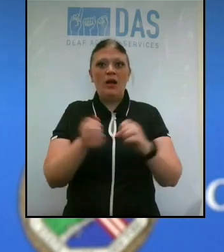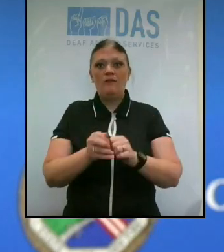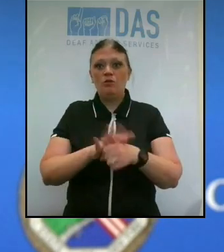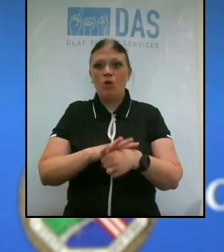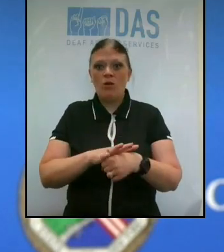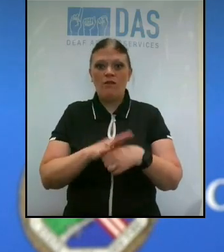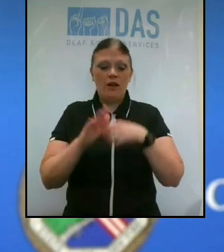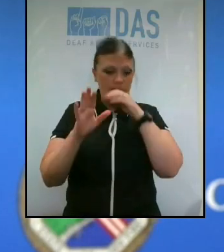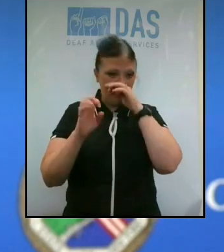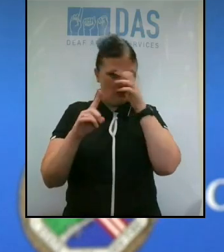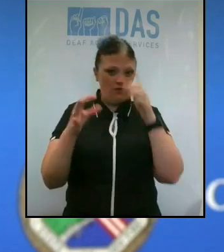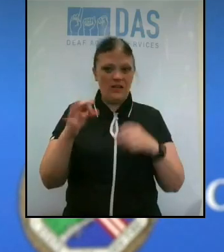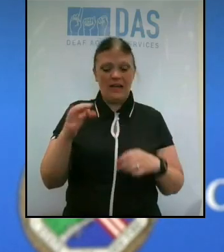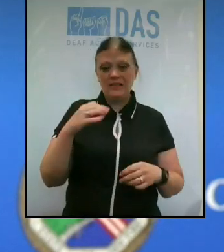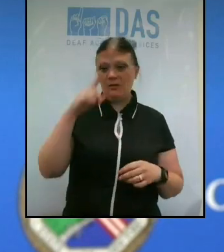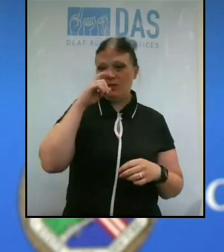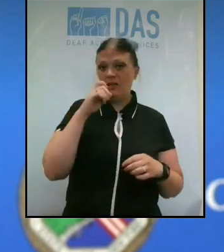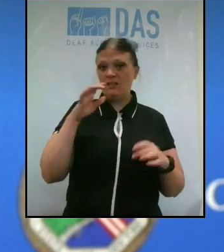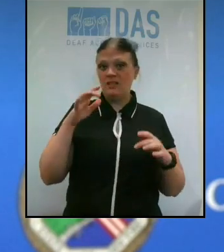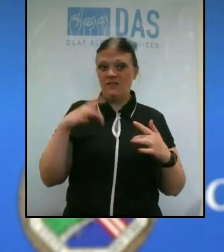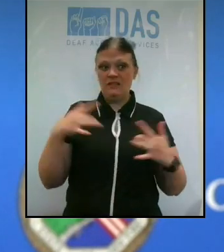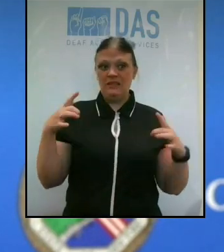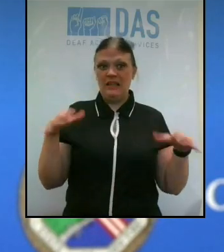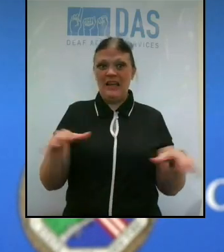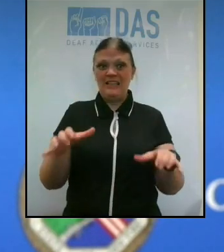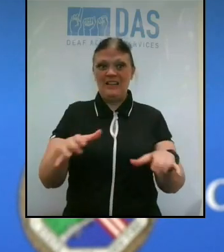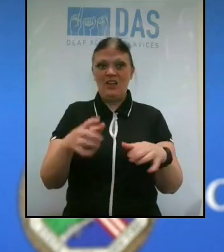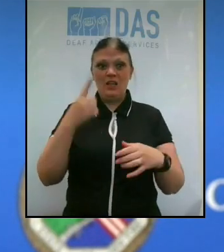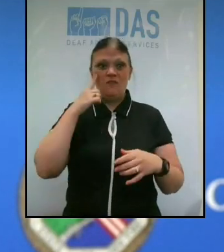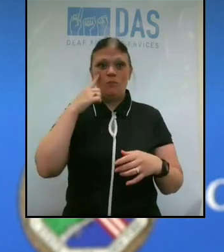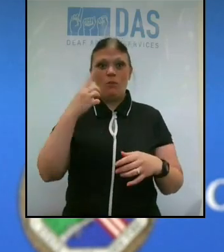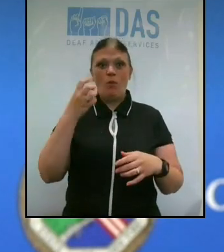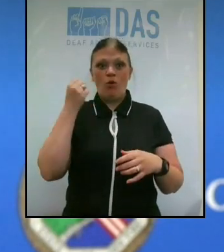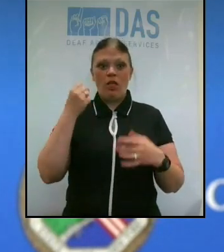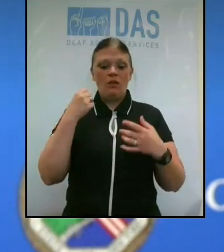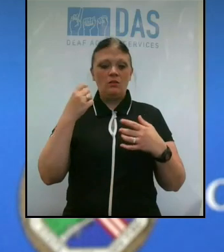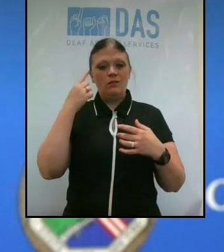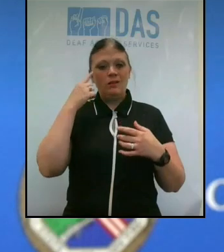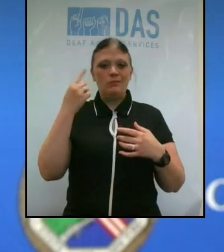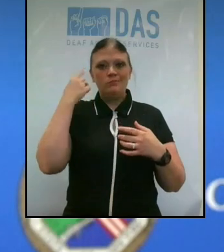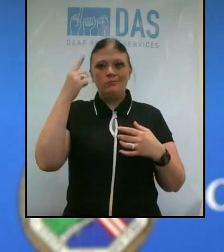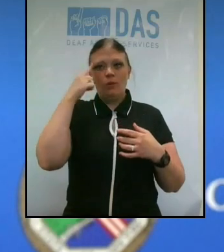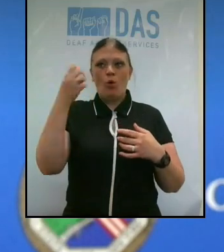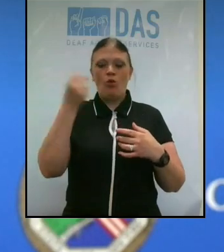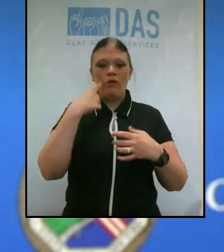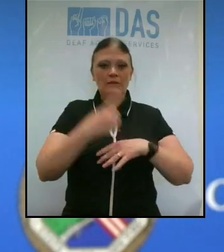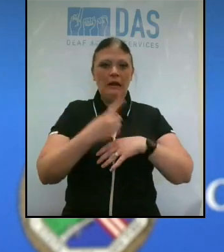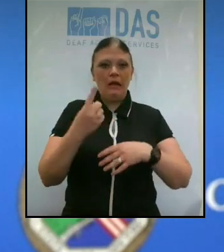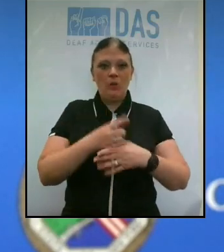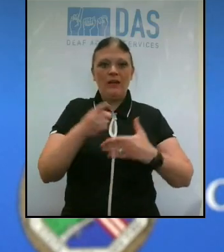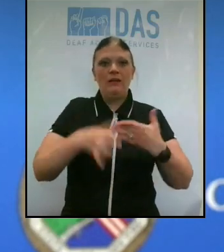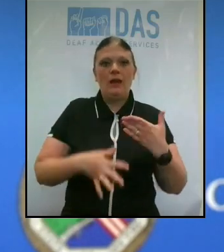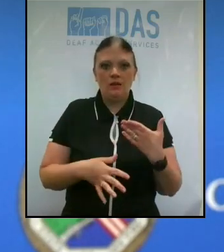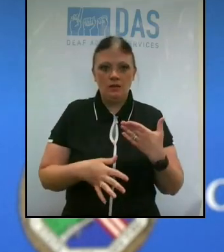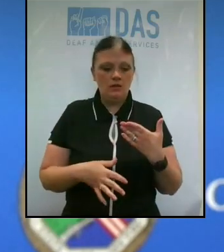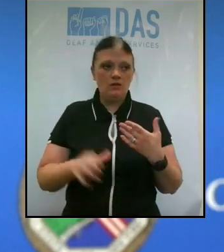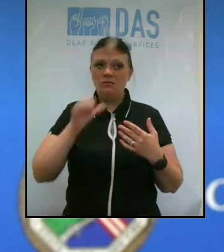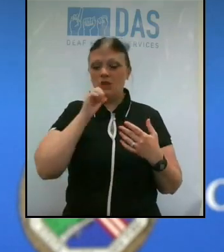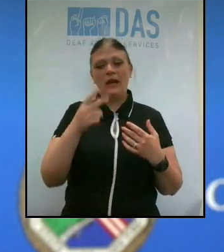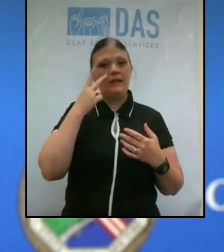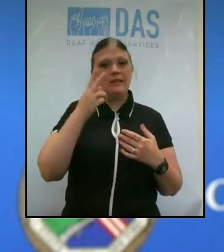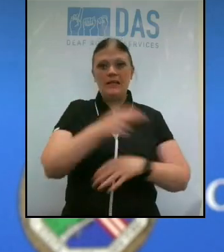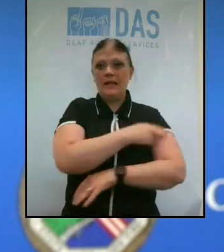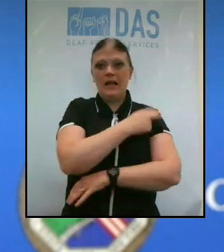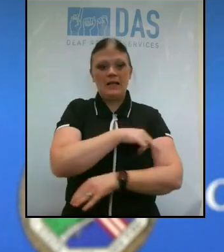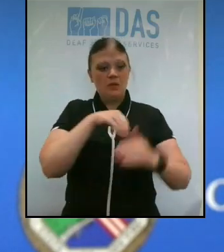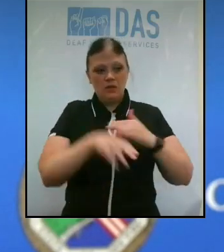and COVID-19 because of the activities that were engaged in over the Memorial Day weekend. We really won't see hospitalizations